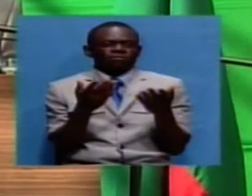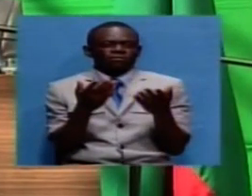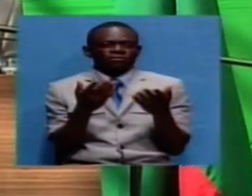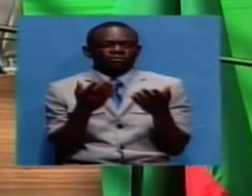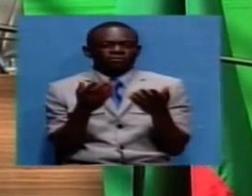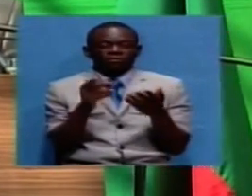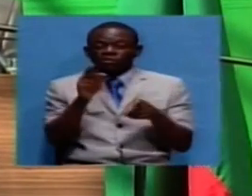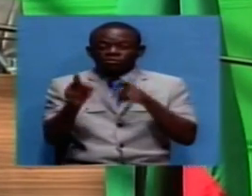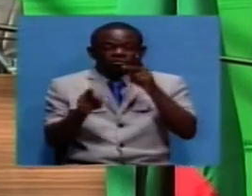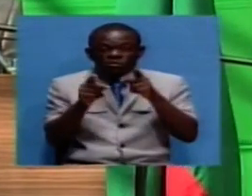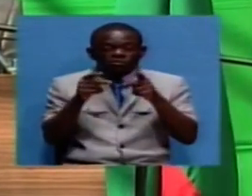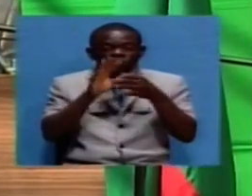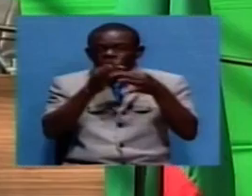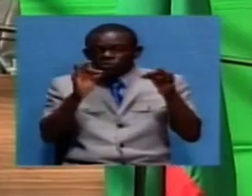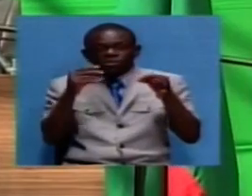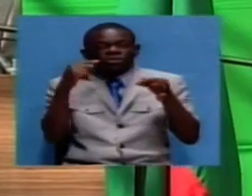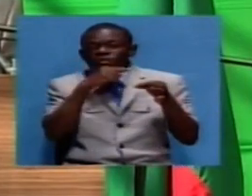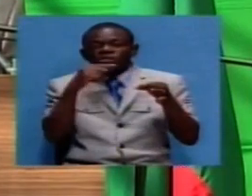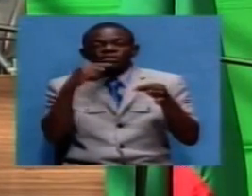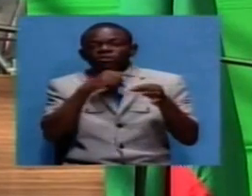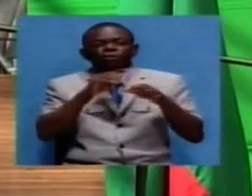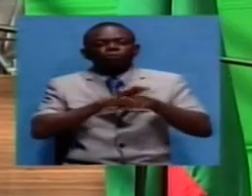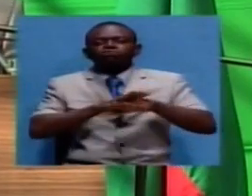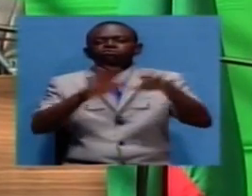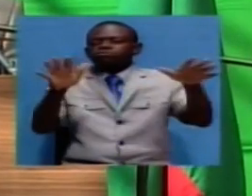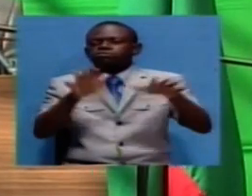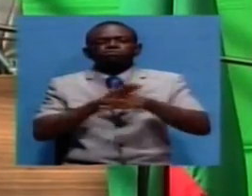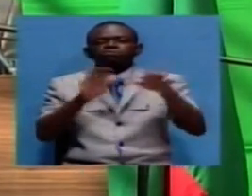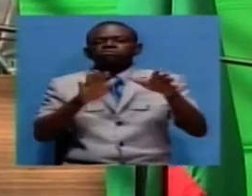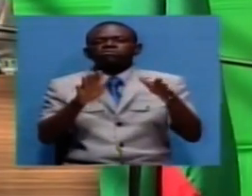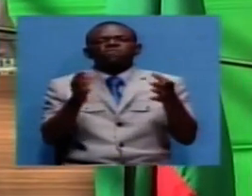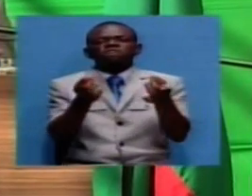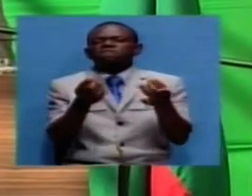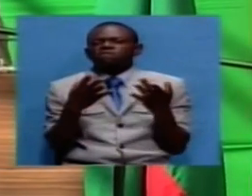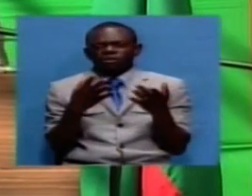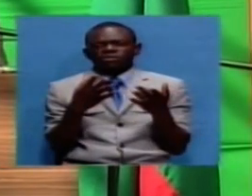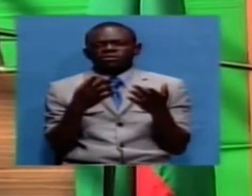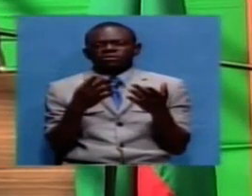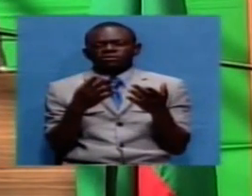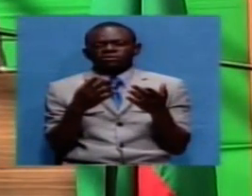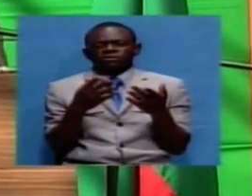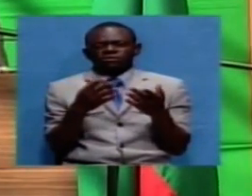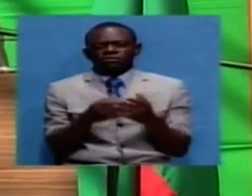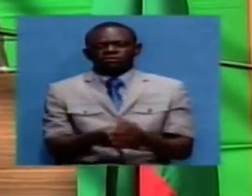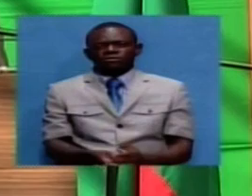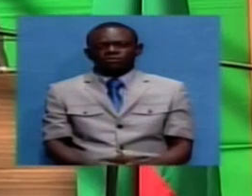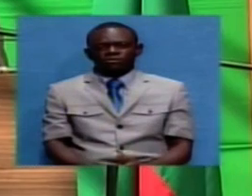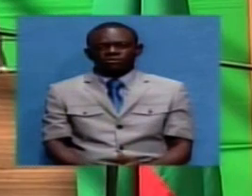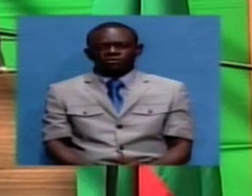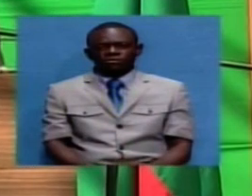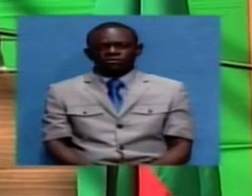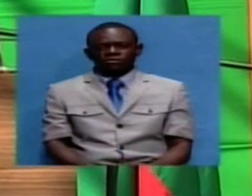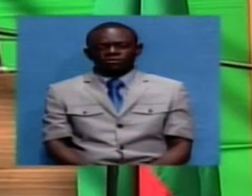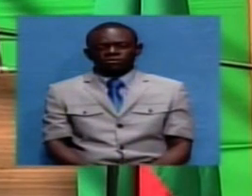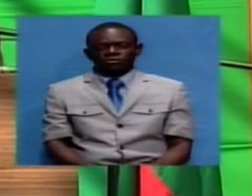around the world before the truth is finishing off with tying its shoelaces to begin running. The president also